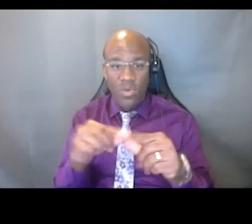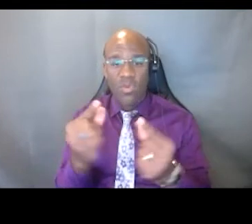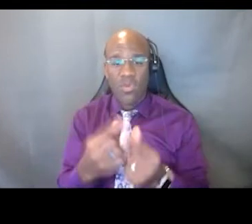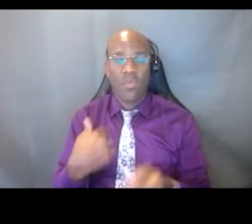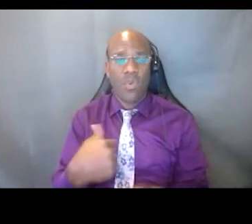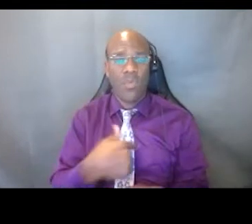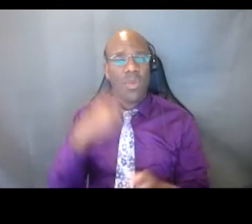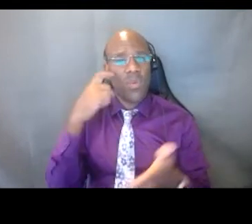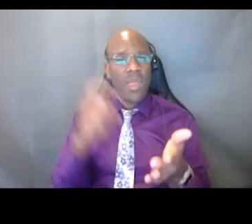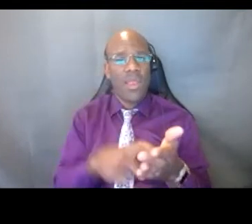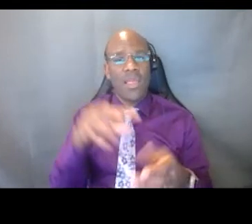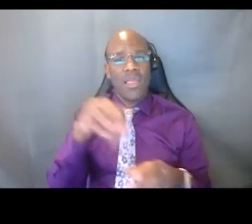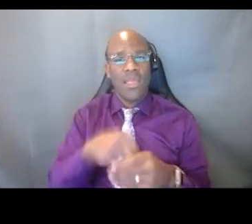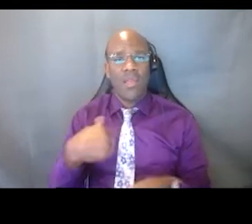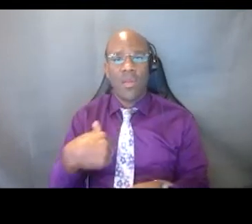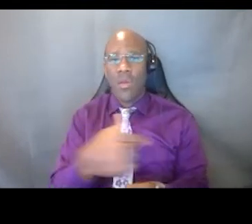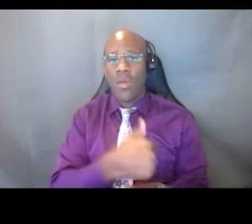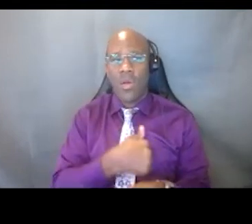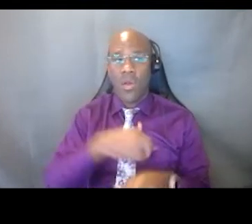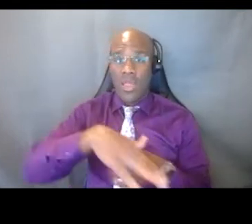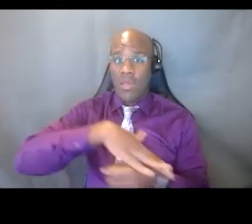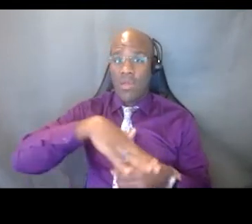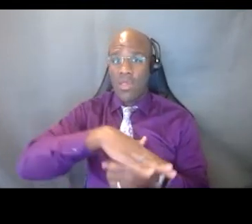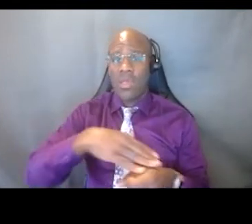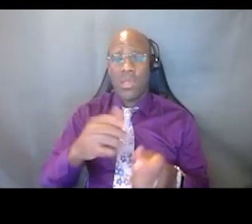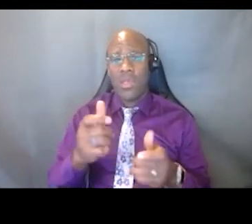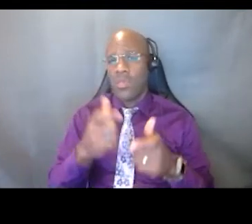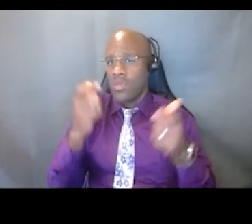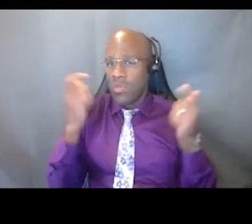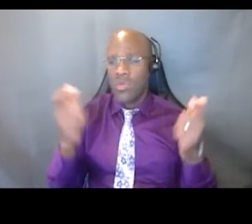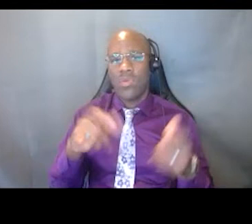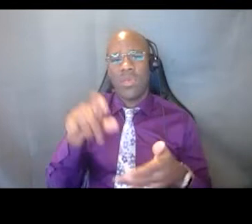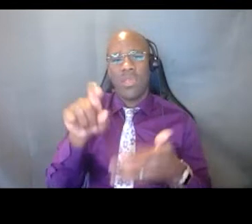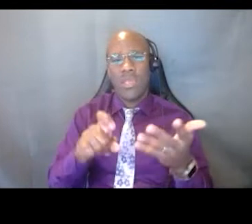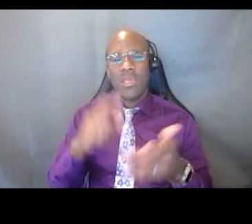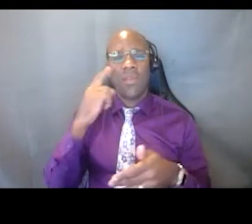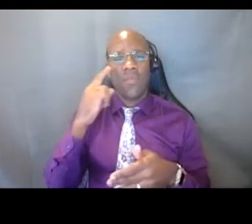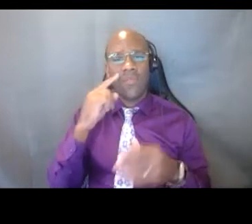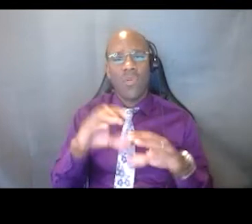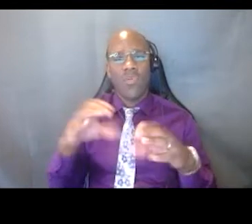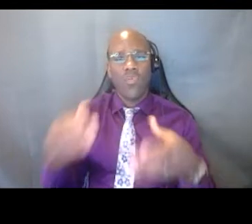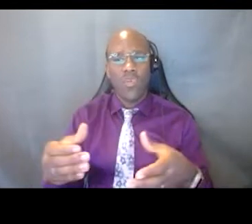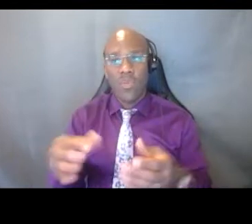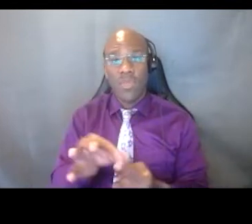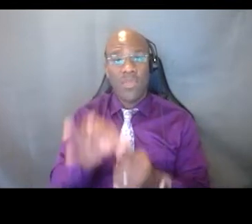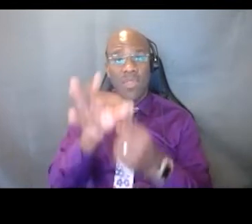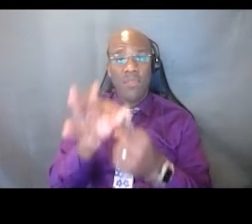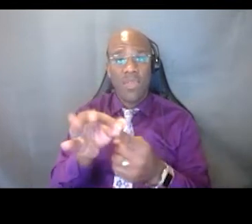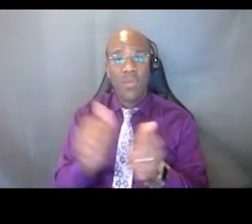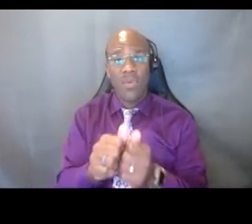there was a huge need for a group specifically for Black families who had children with